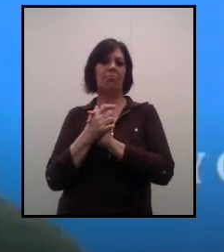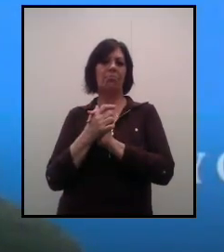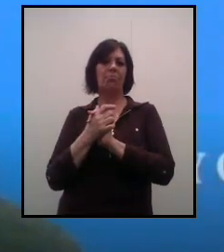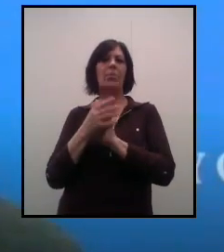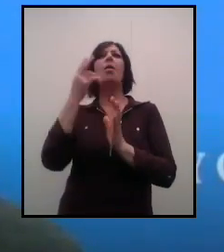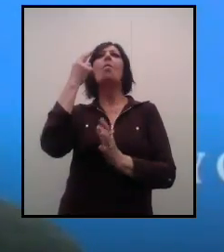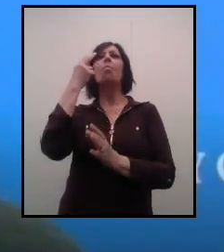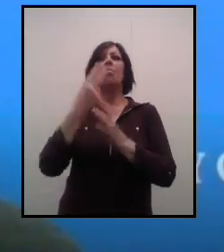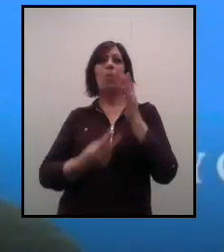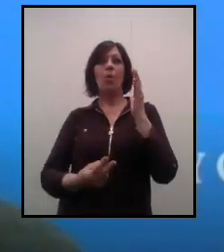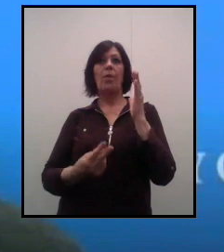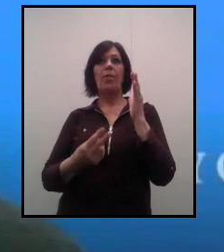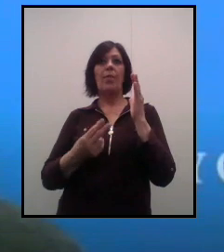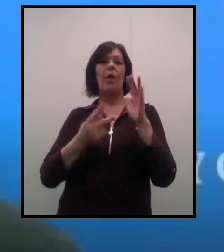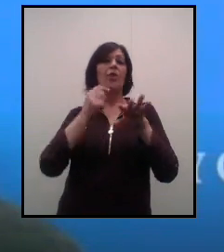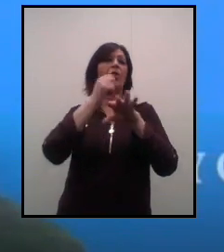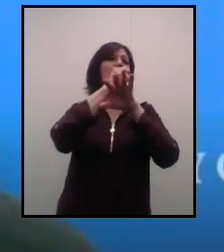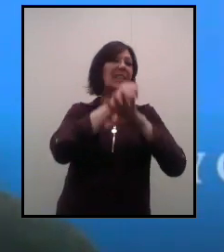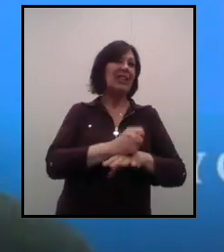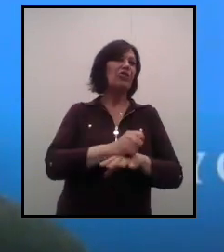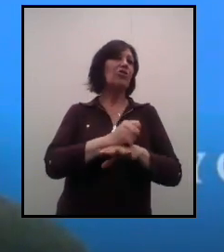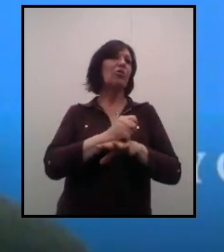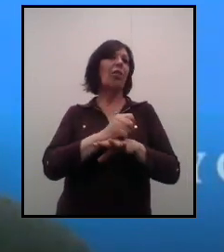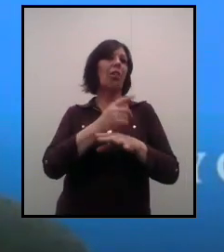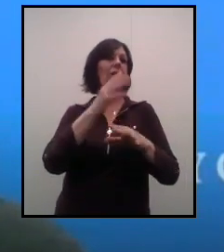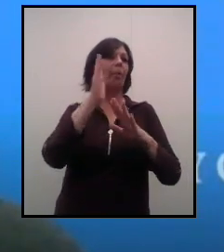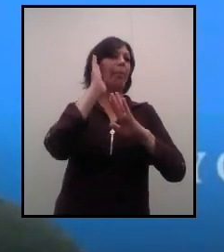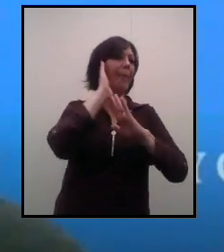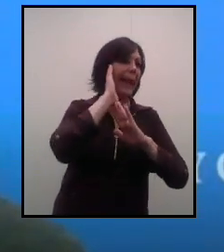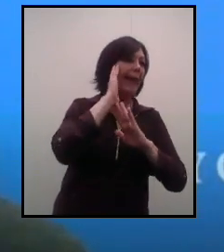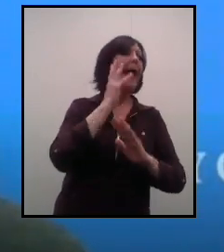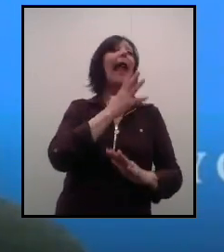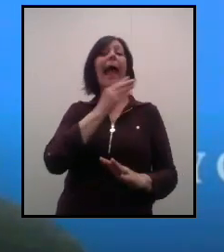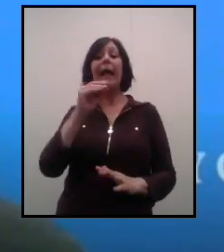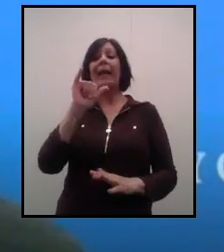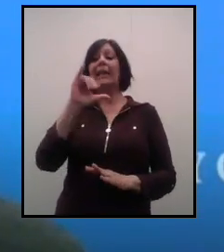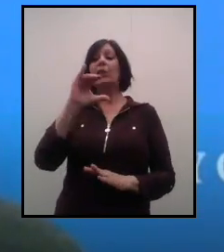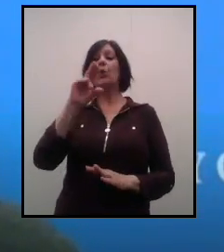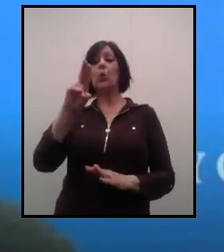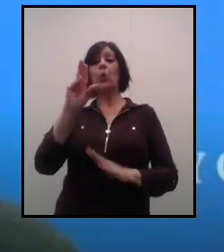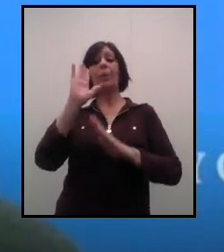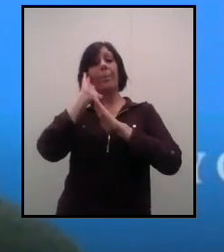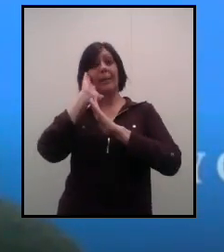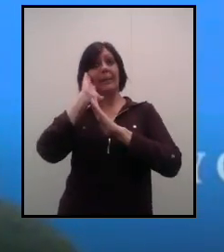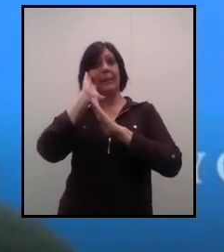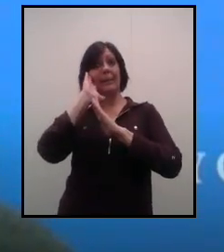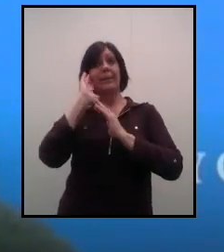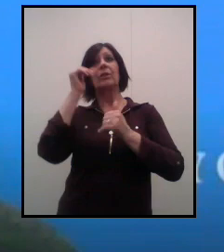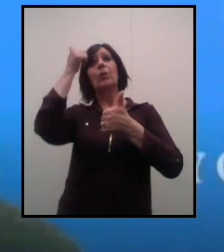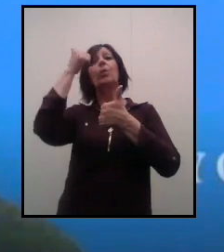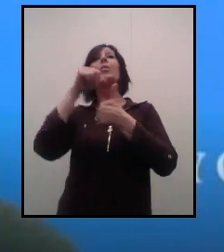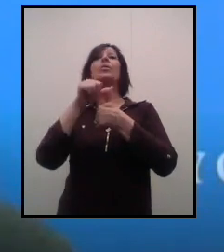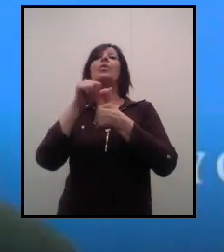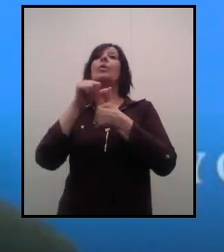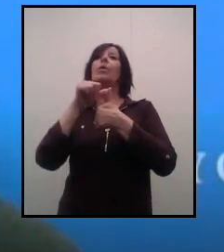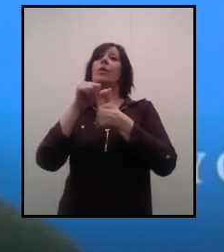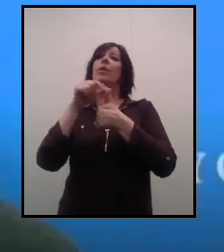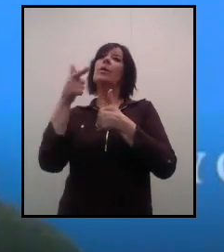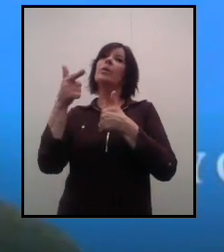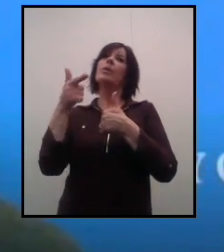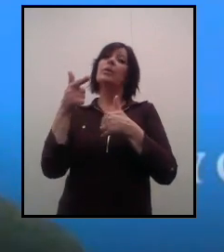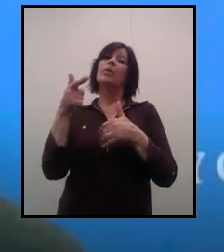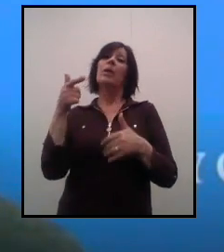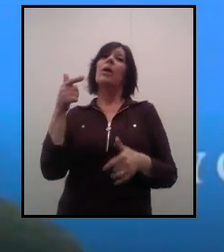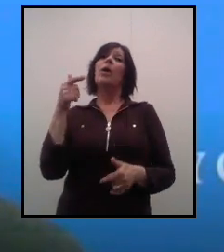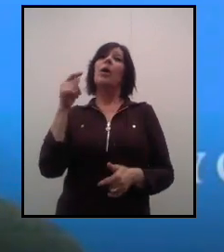both the traditional just total beds and ICU beds. Remember, the number that's listed is 30% after elective